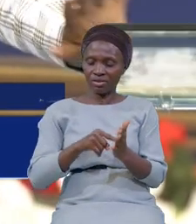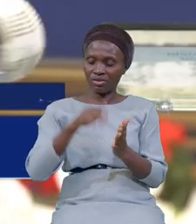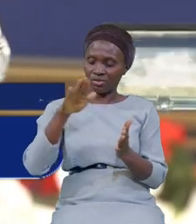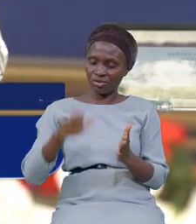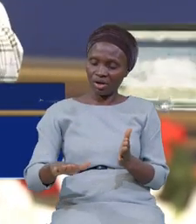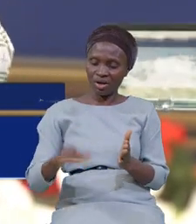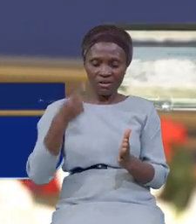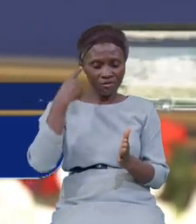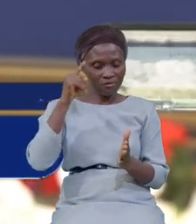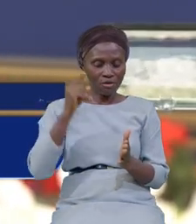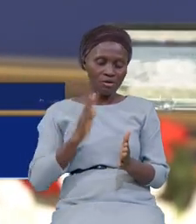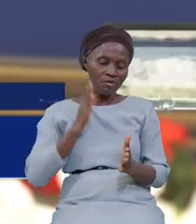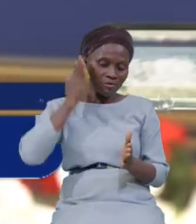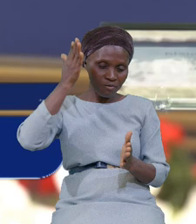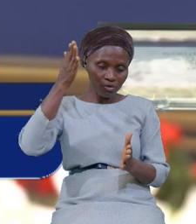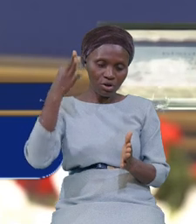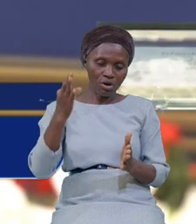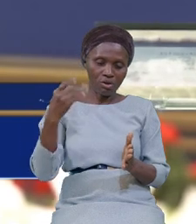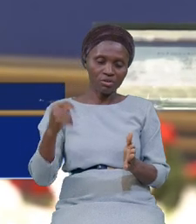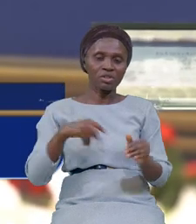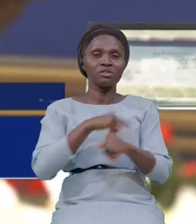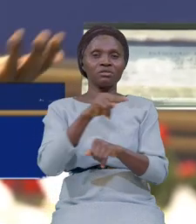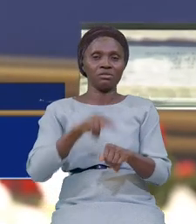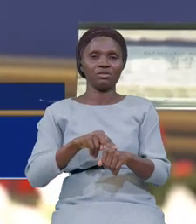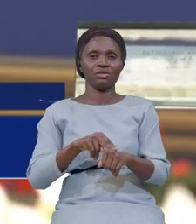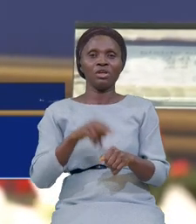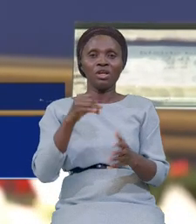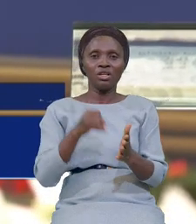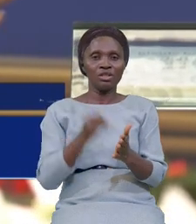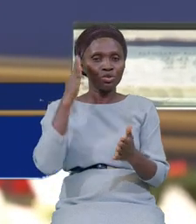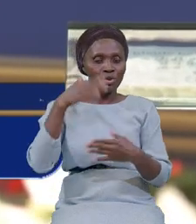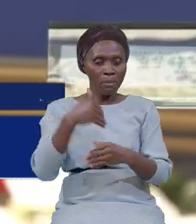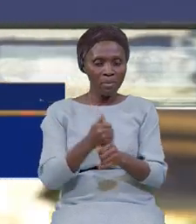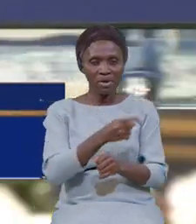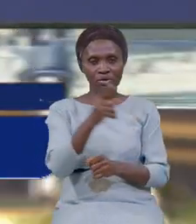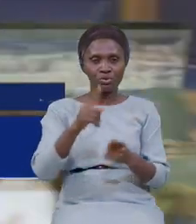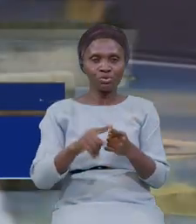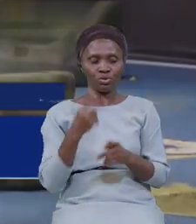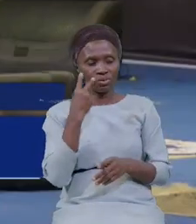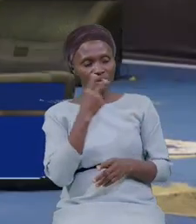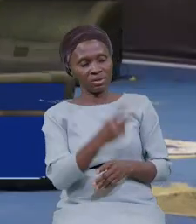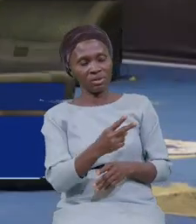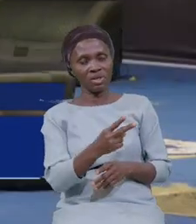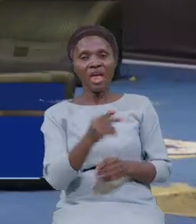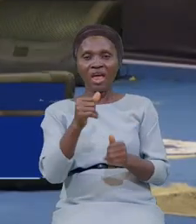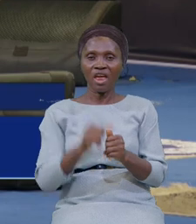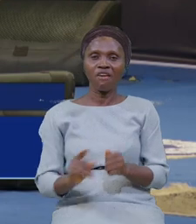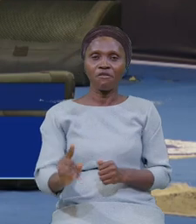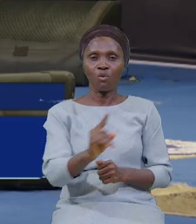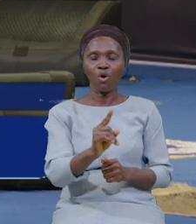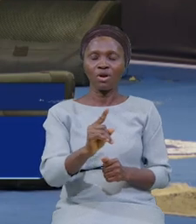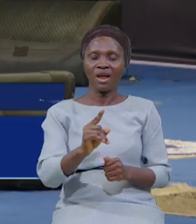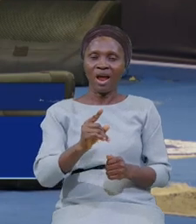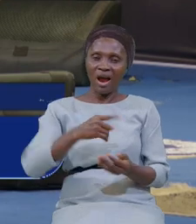nation. It makes you to see people in a different perspective. Makes you to see everyone around